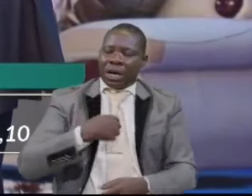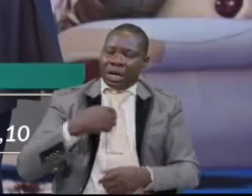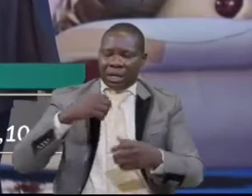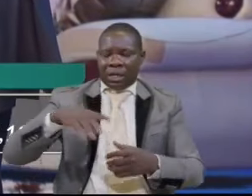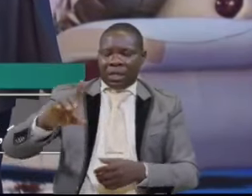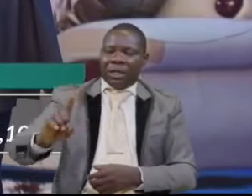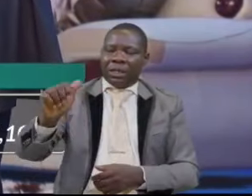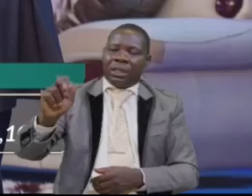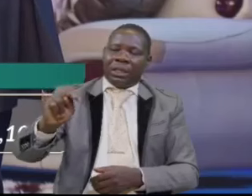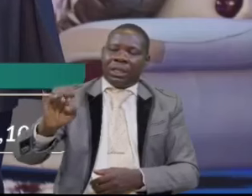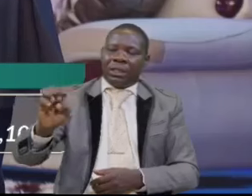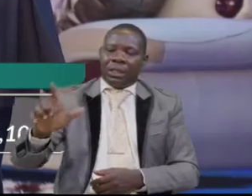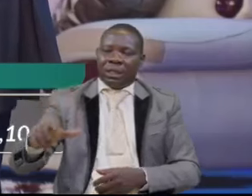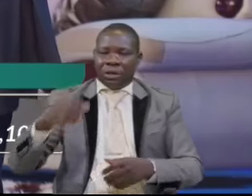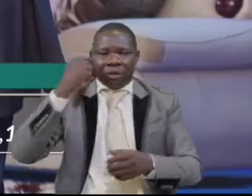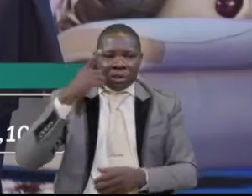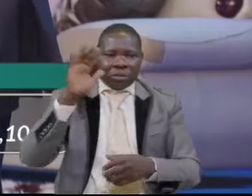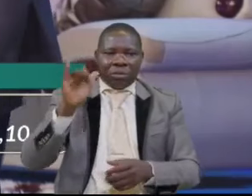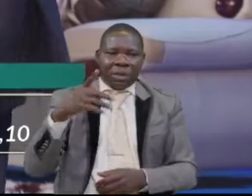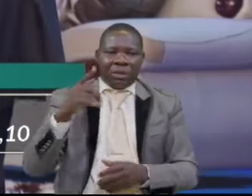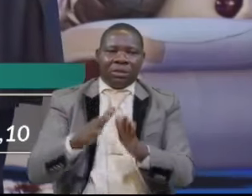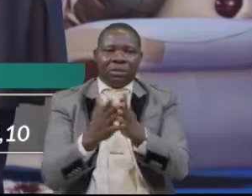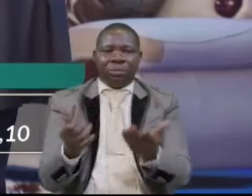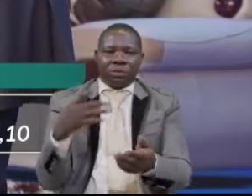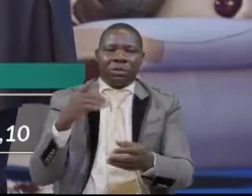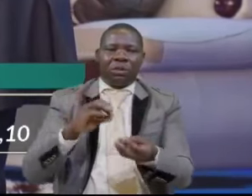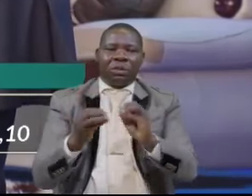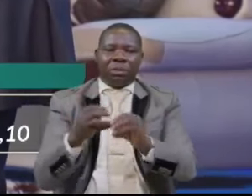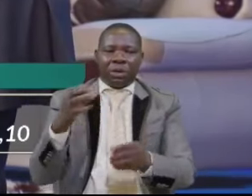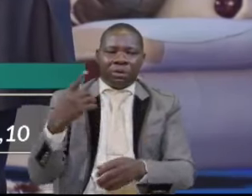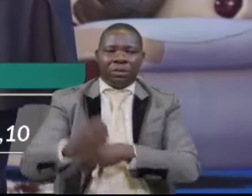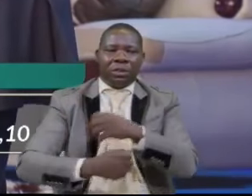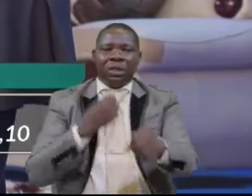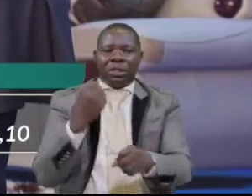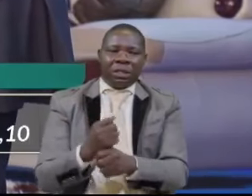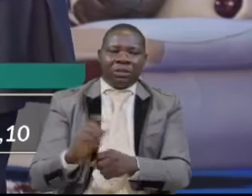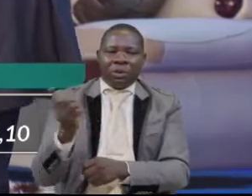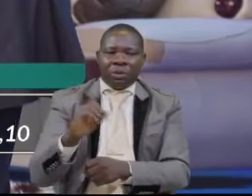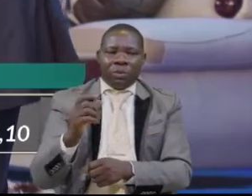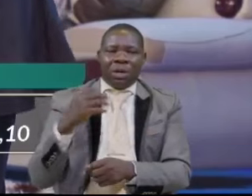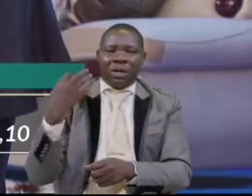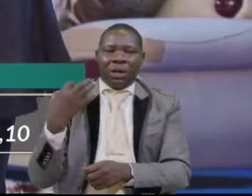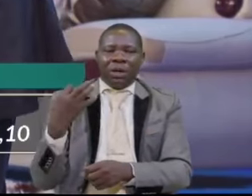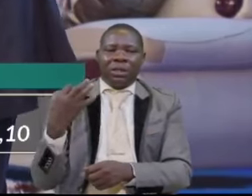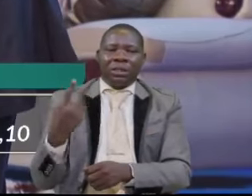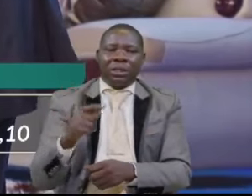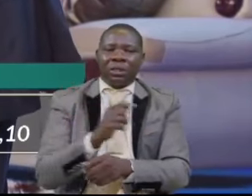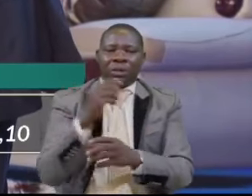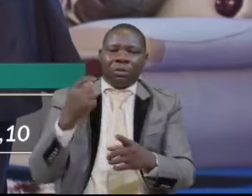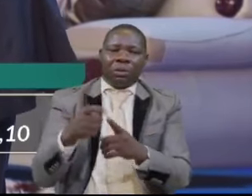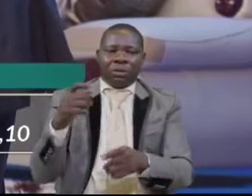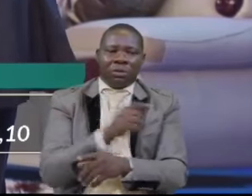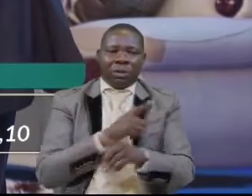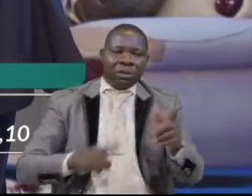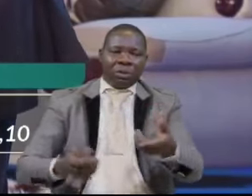by the books the number of the years whereof the word of the Lord